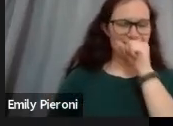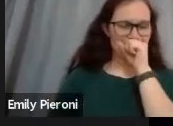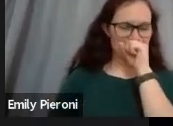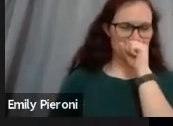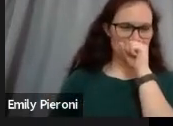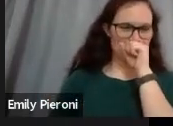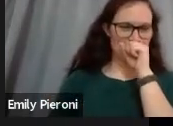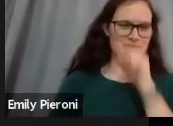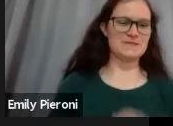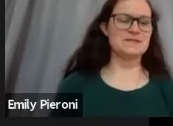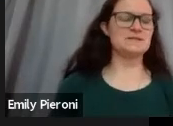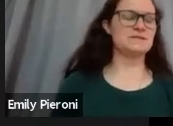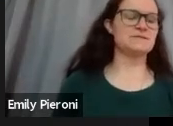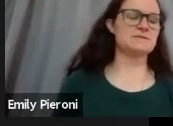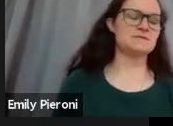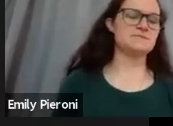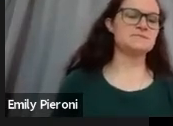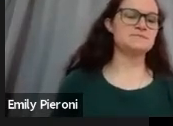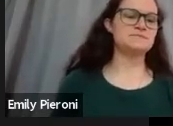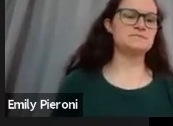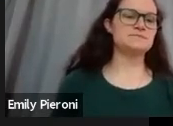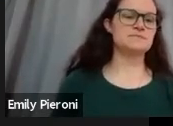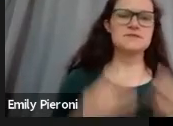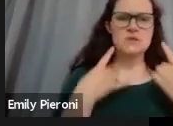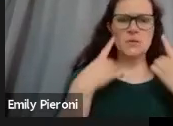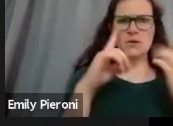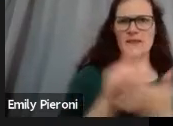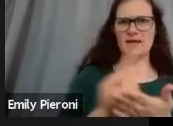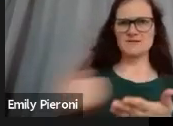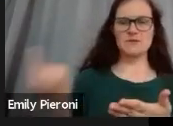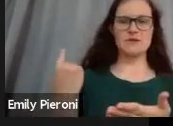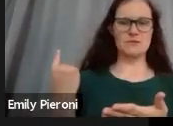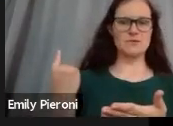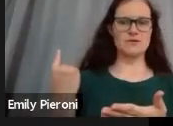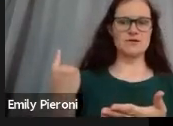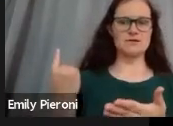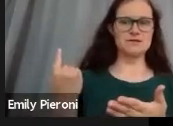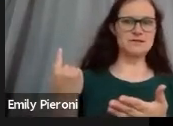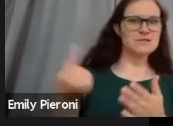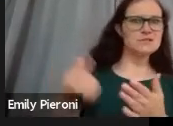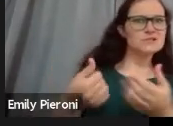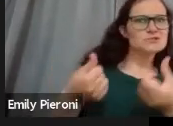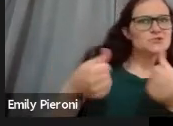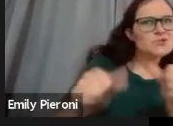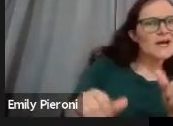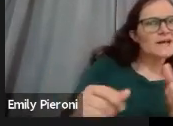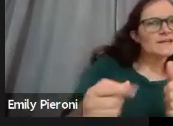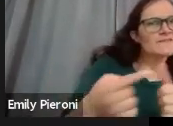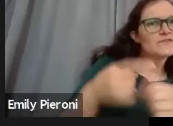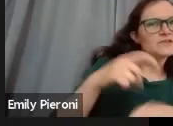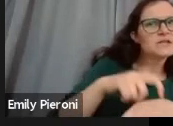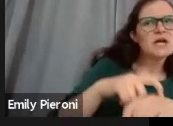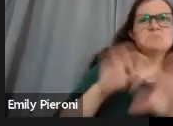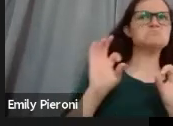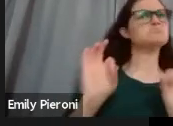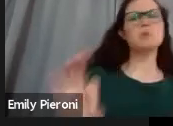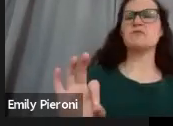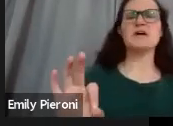Let's see. So it worked last week when we were playing around with it. Yeah.